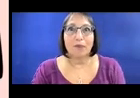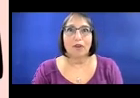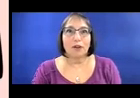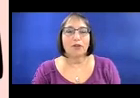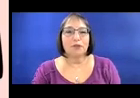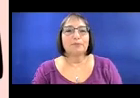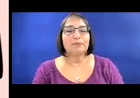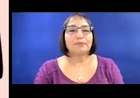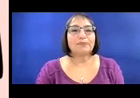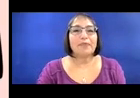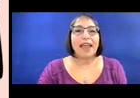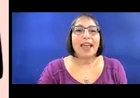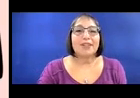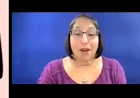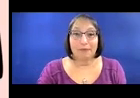is what I try to do.